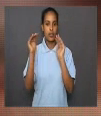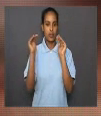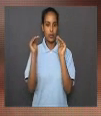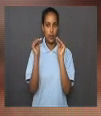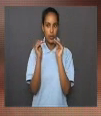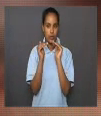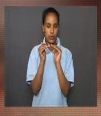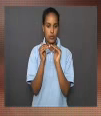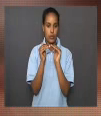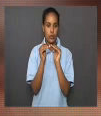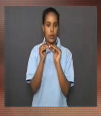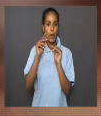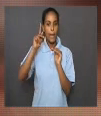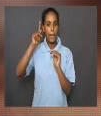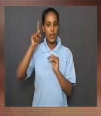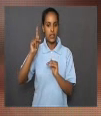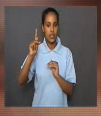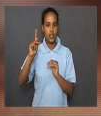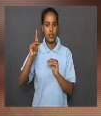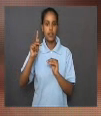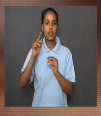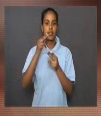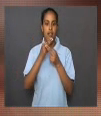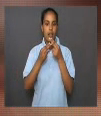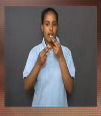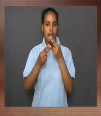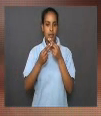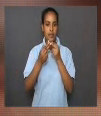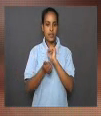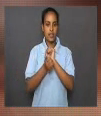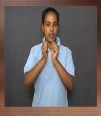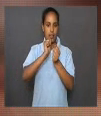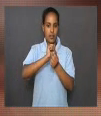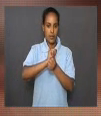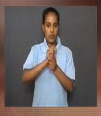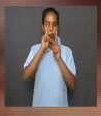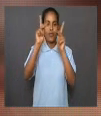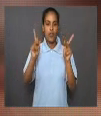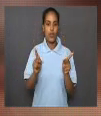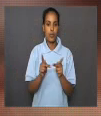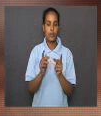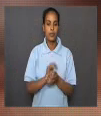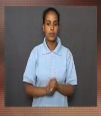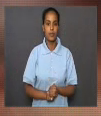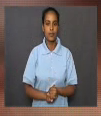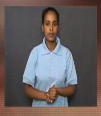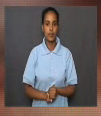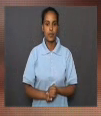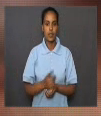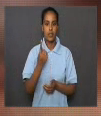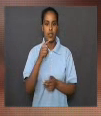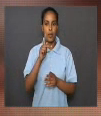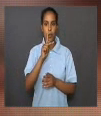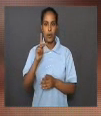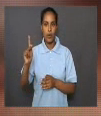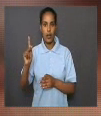is equal to pressure times the change in volume. The